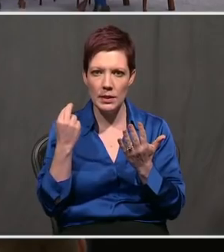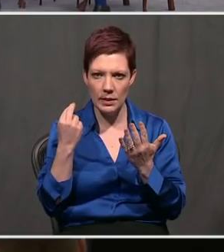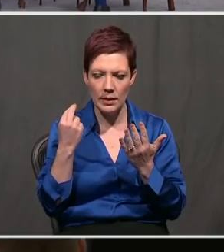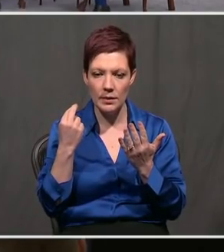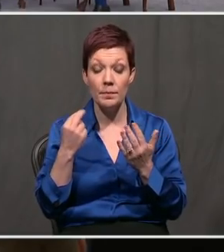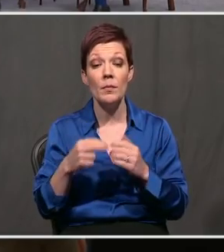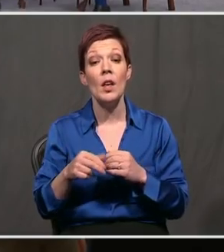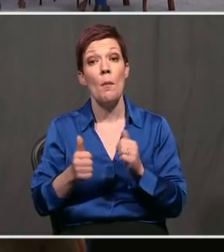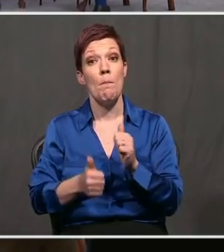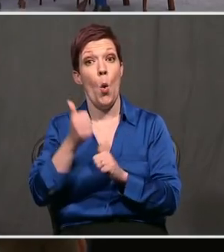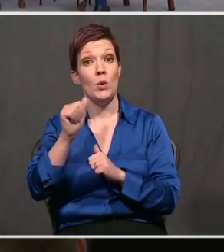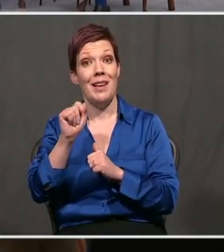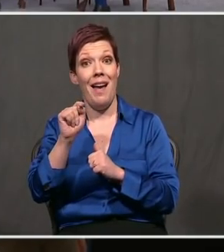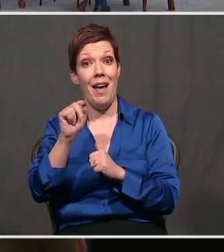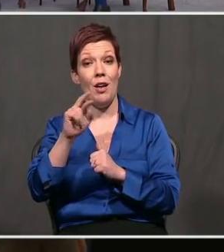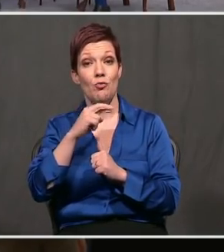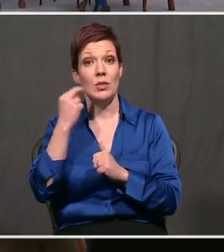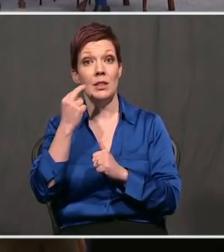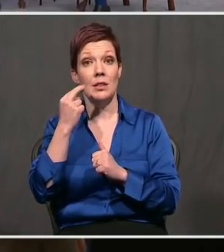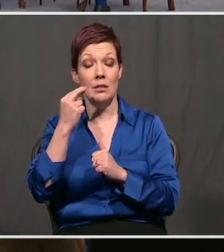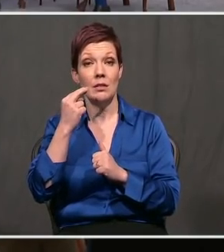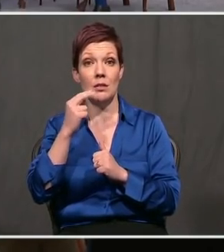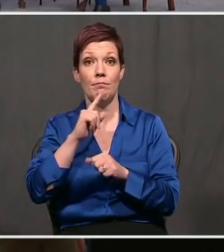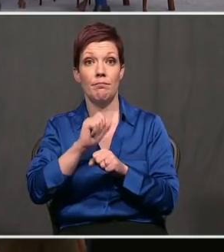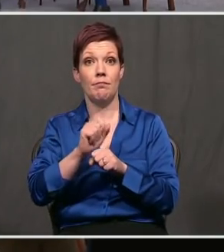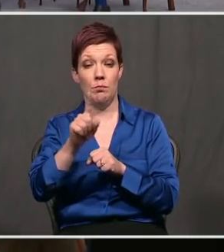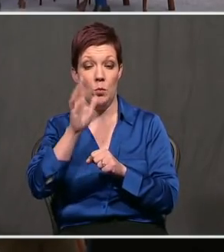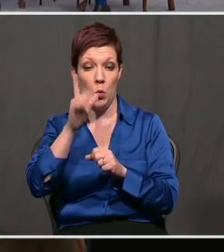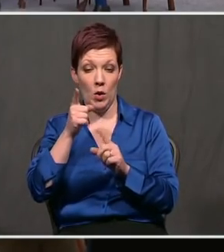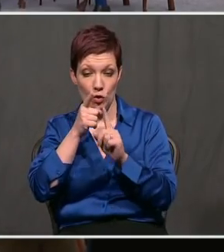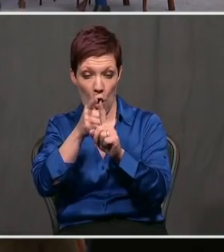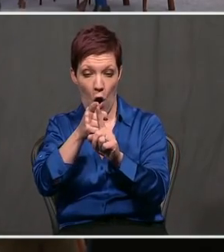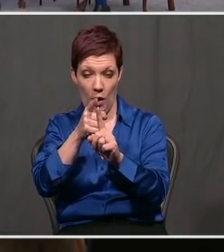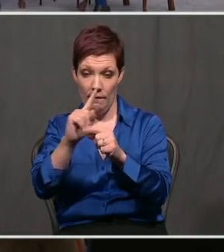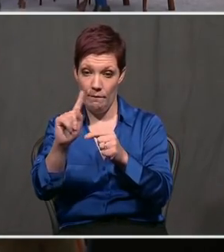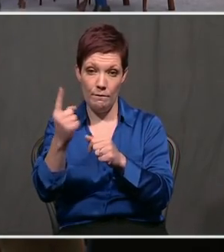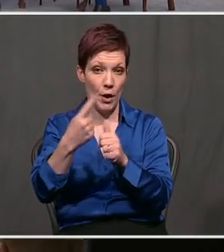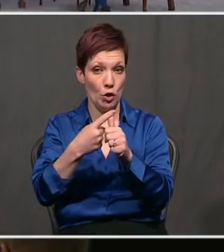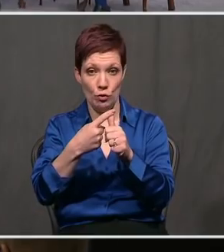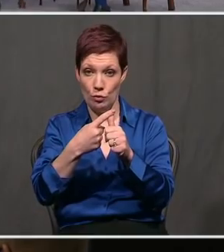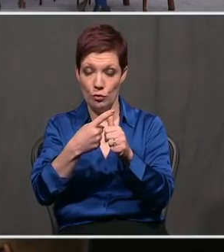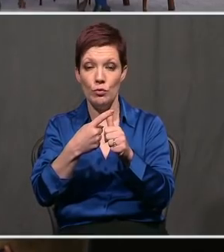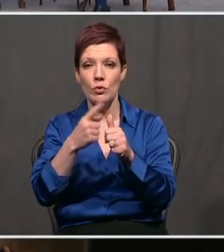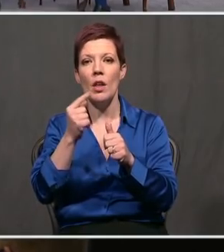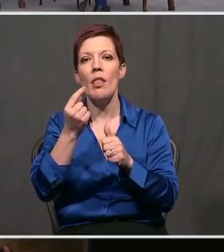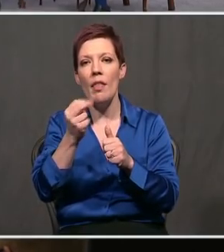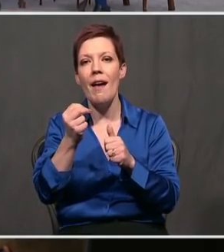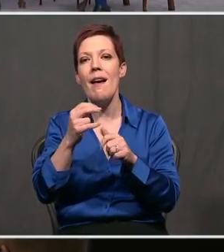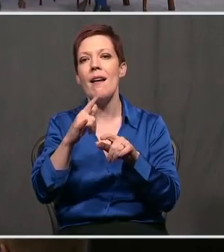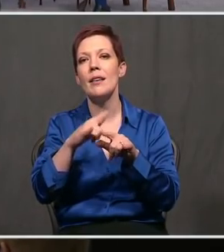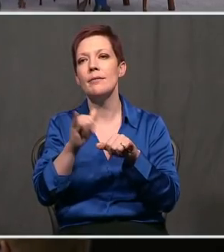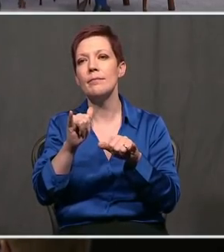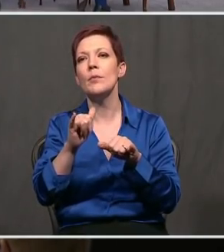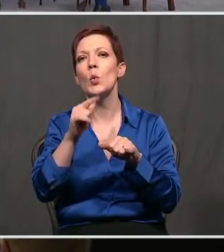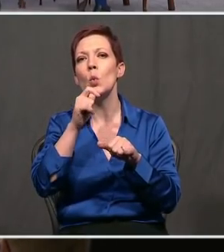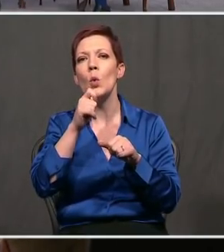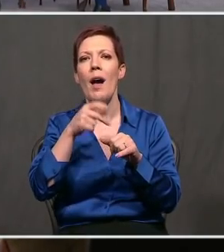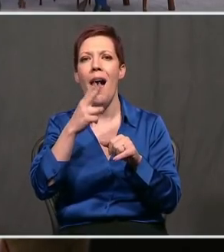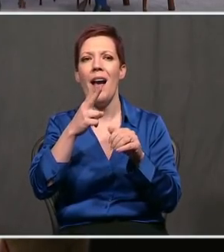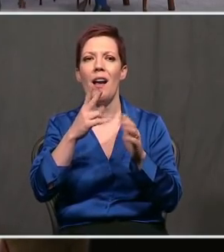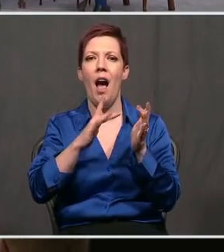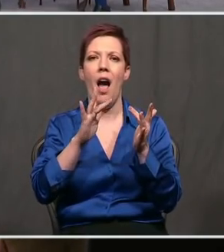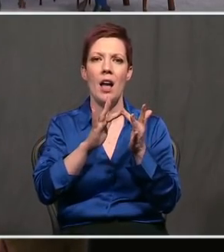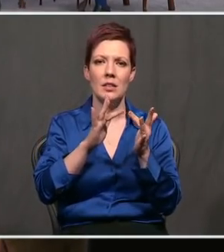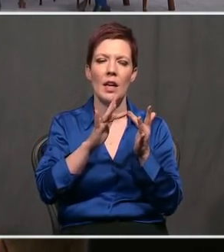at-risk population, we'll be able to target first, and then simultaneously the kind of the high contact, which would have the most impact